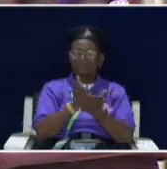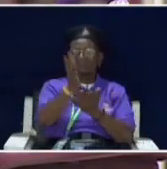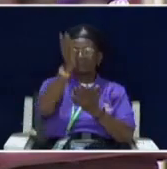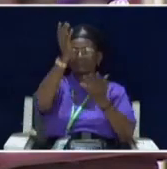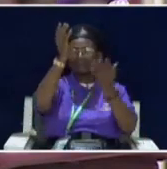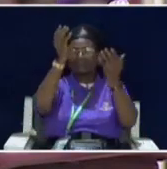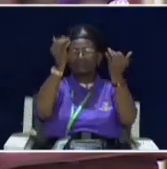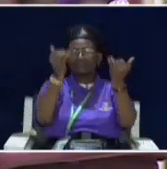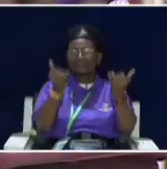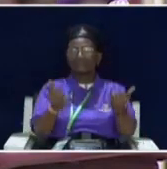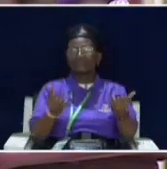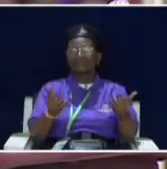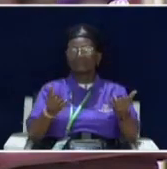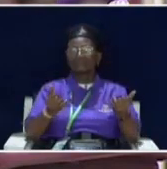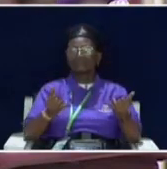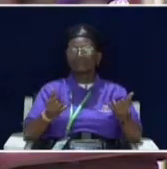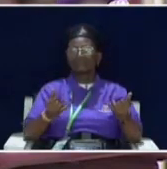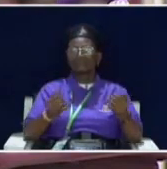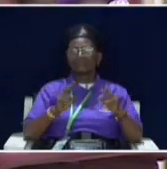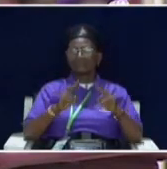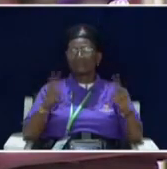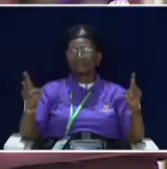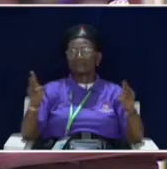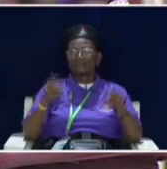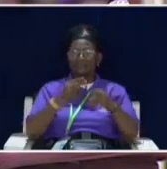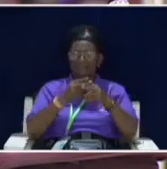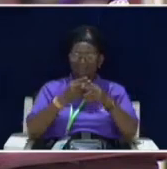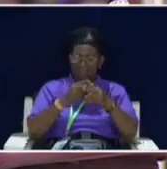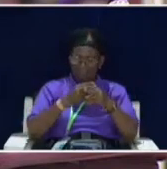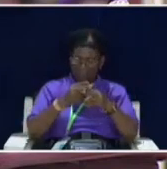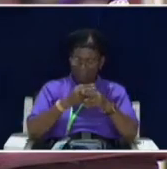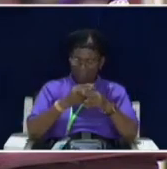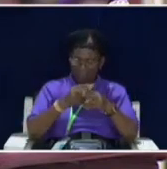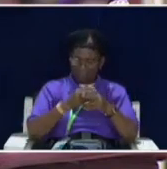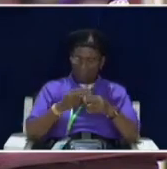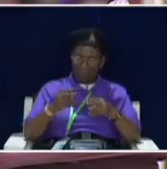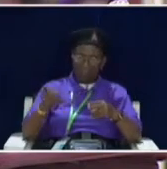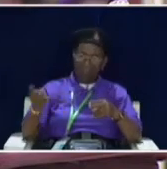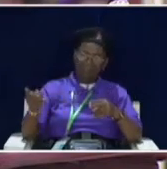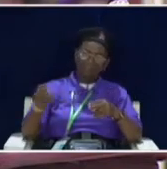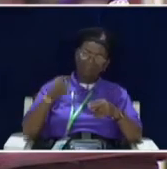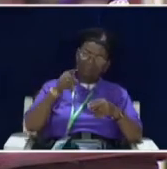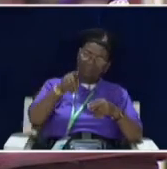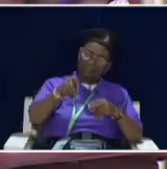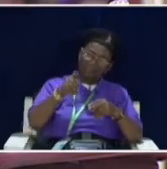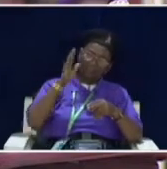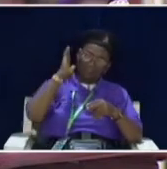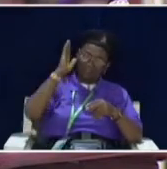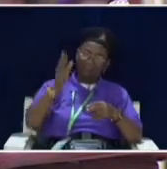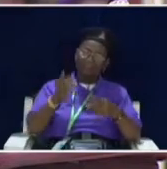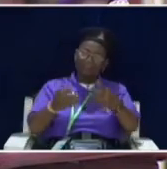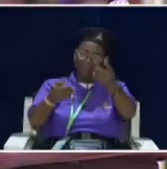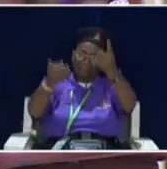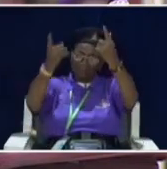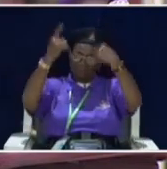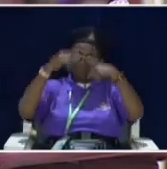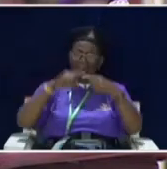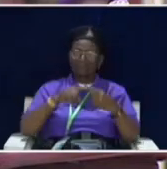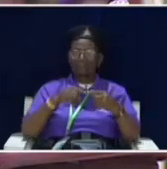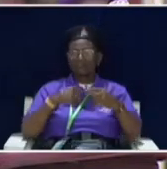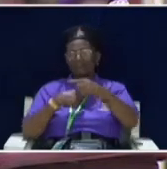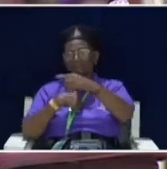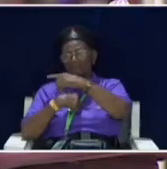now. Very soon. Like you will come to me. You will come